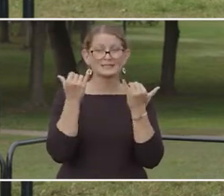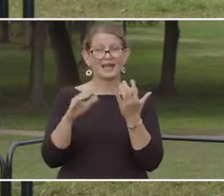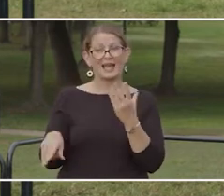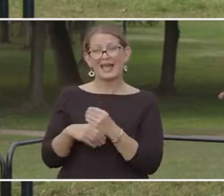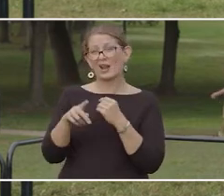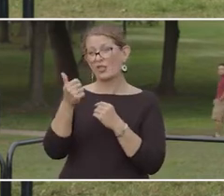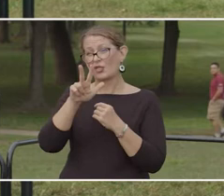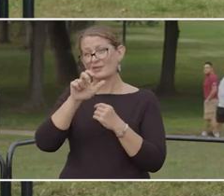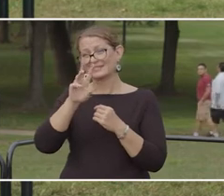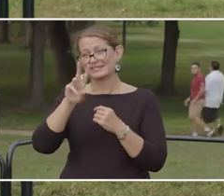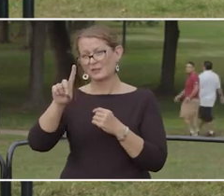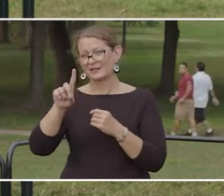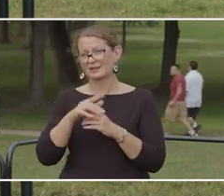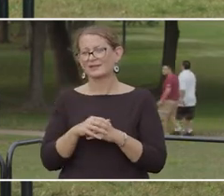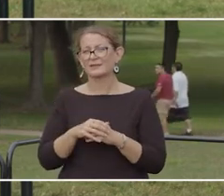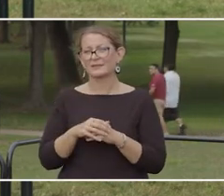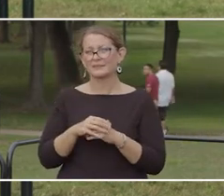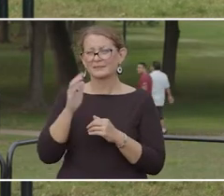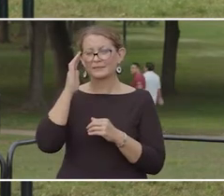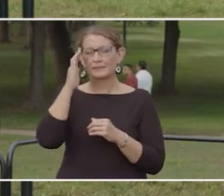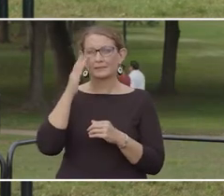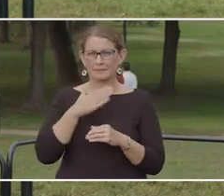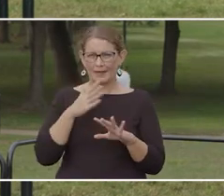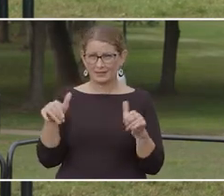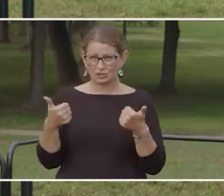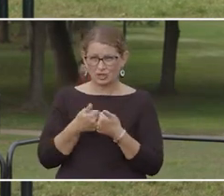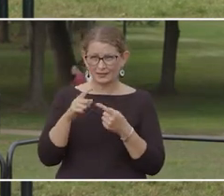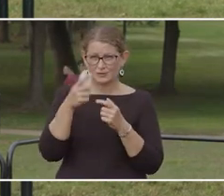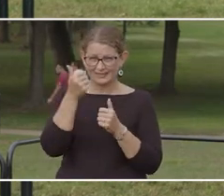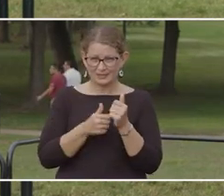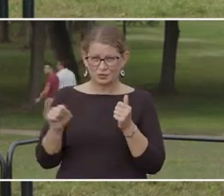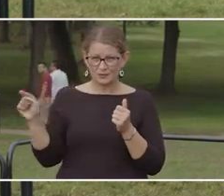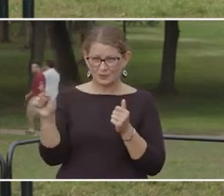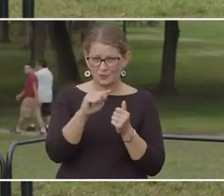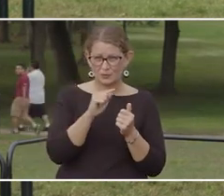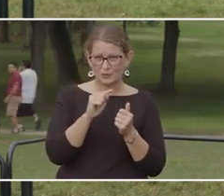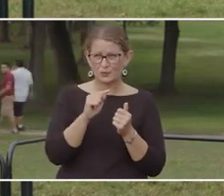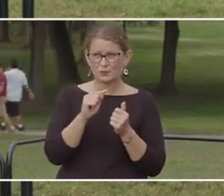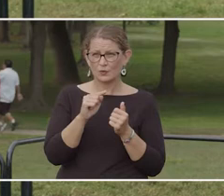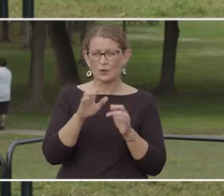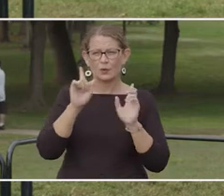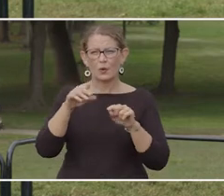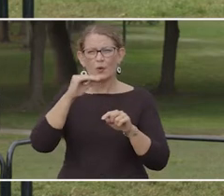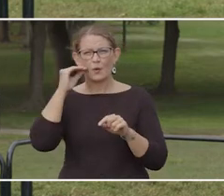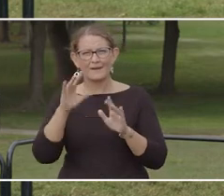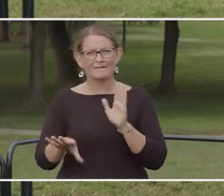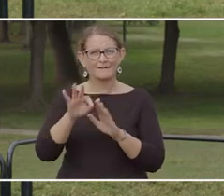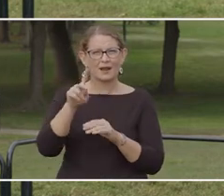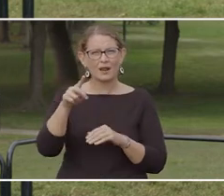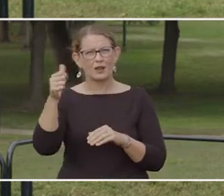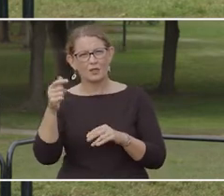another 361. My challenge to each of you is to go home and find